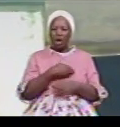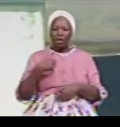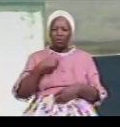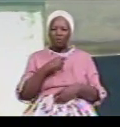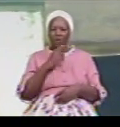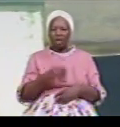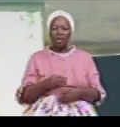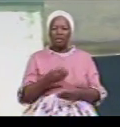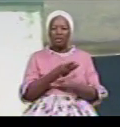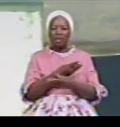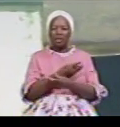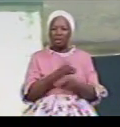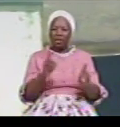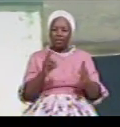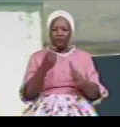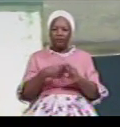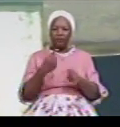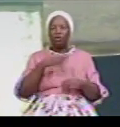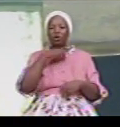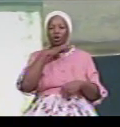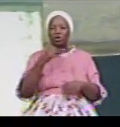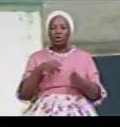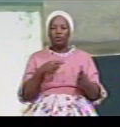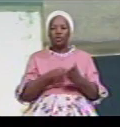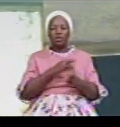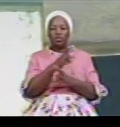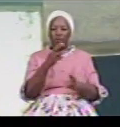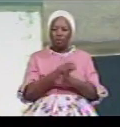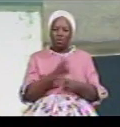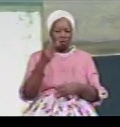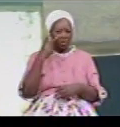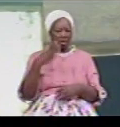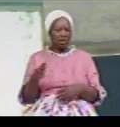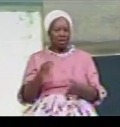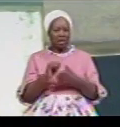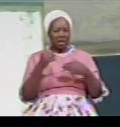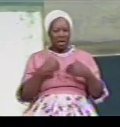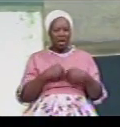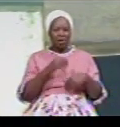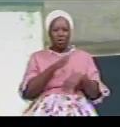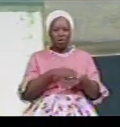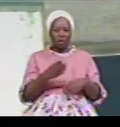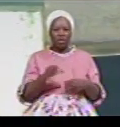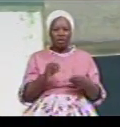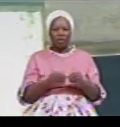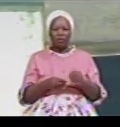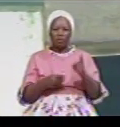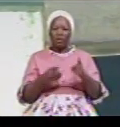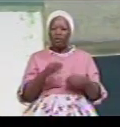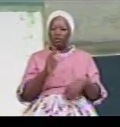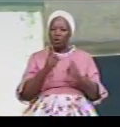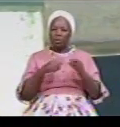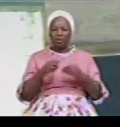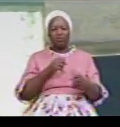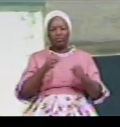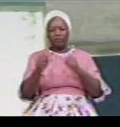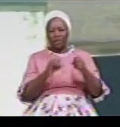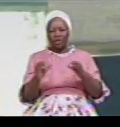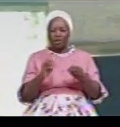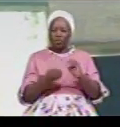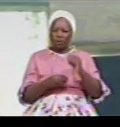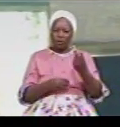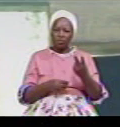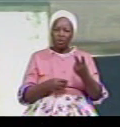the corruption of the world. Look at the things that I mentioned there. Number one, he mentions fighting. Number two, he